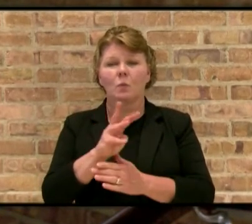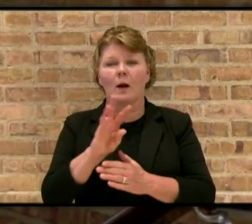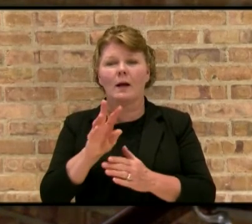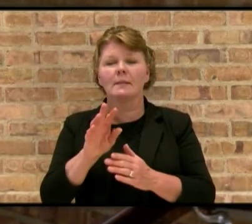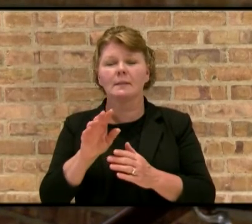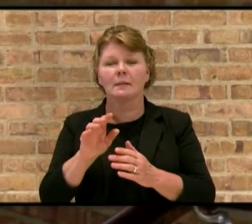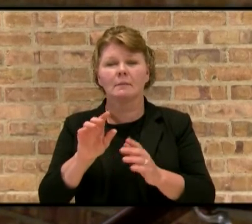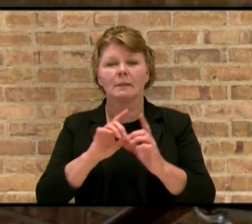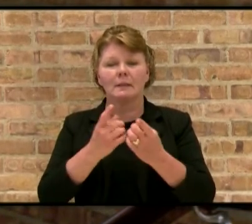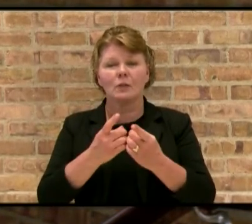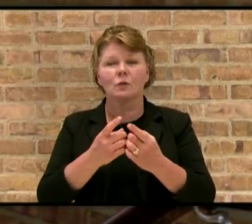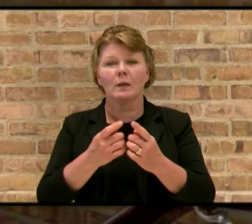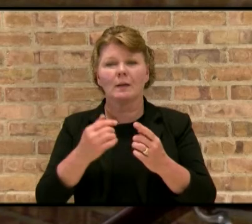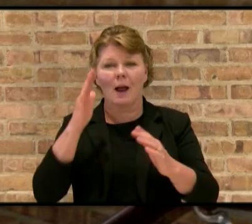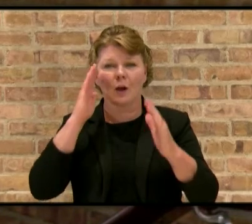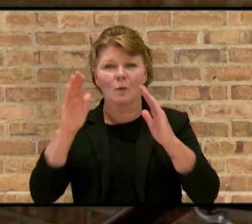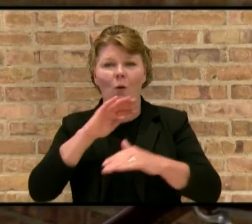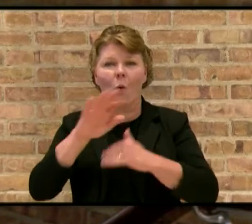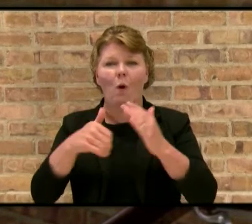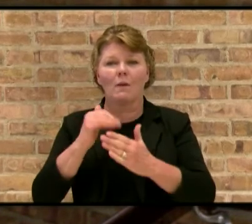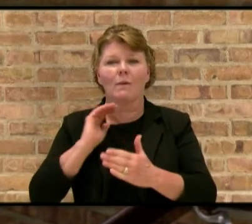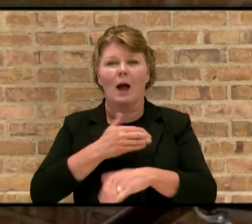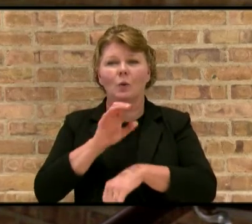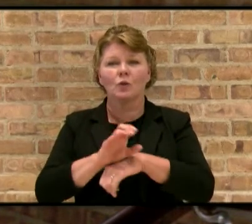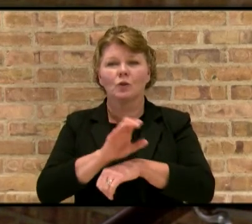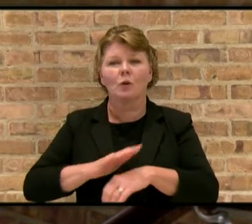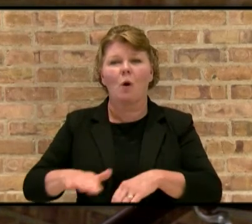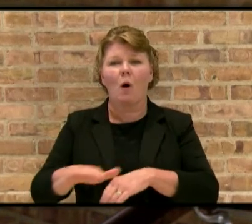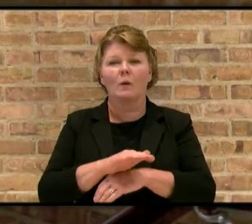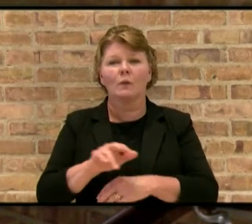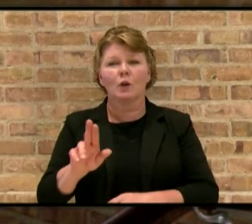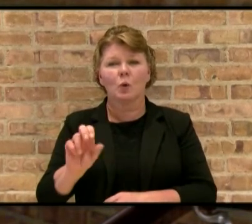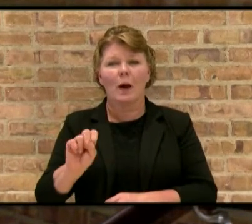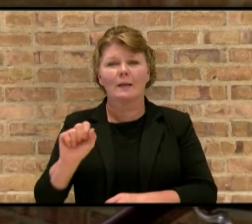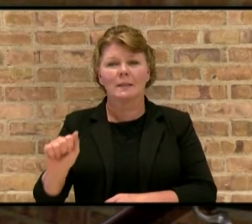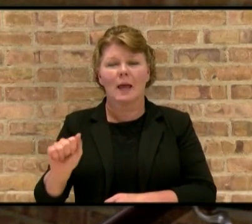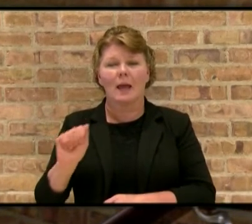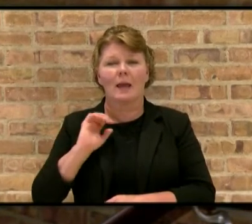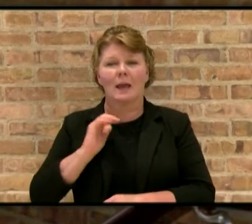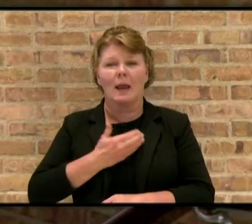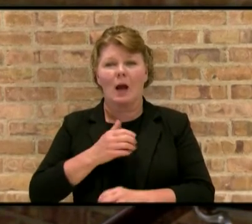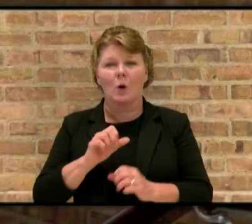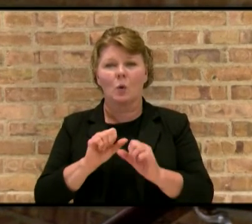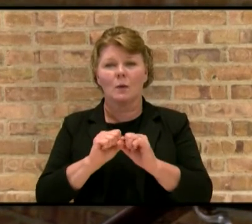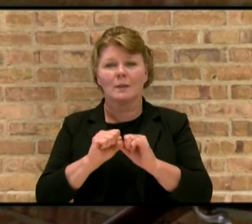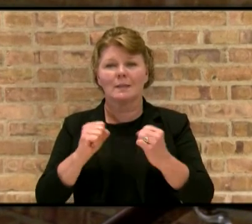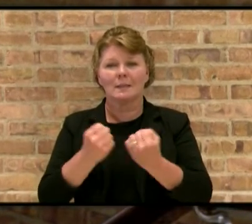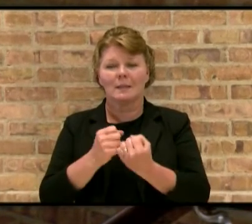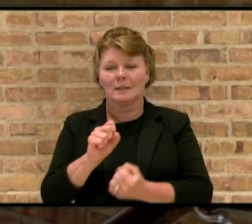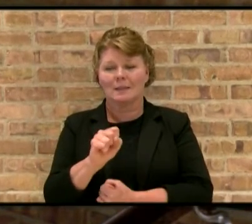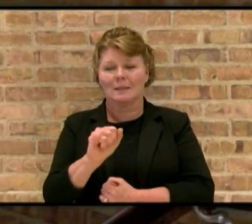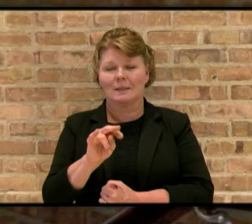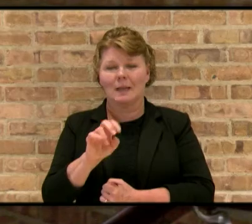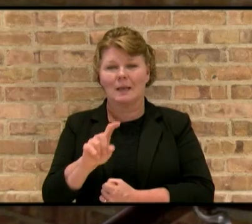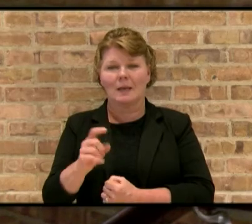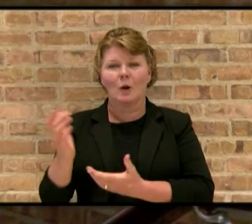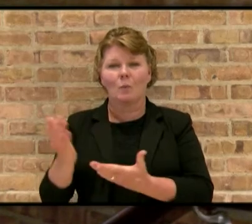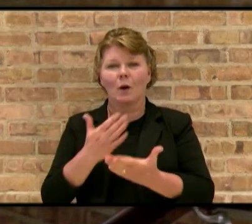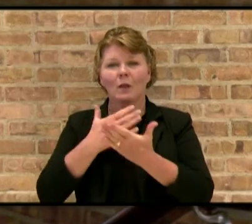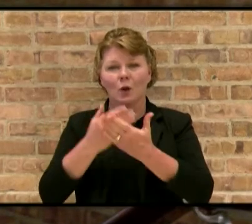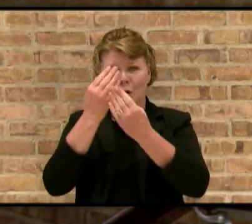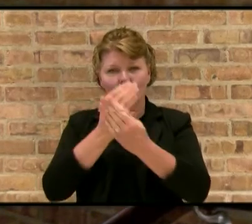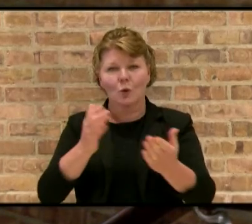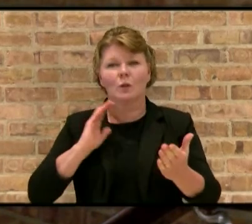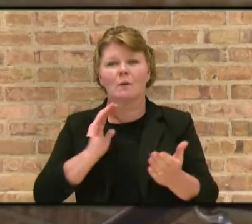the greetings from all of our congregations around the United States and in our Synod, bringing you the good news of our Savior and our